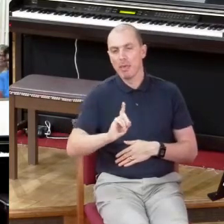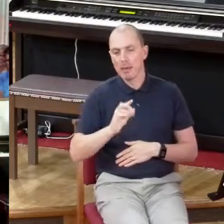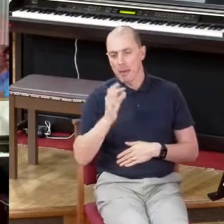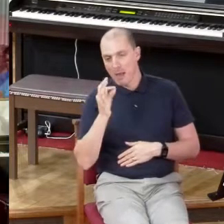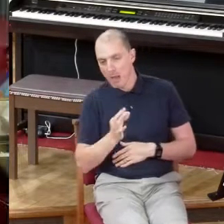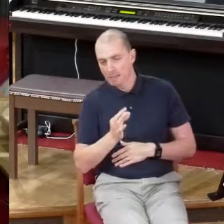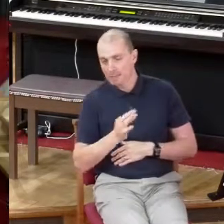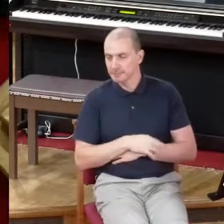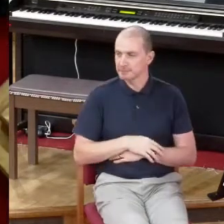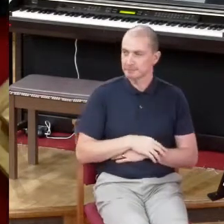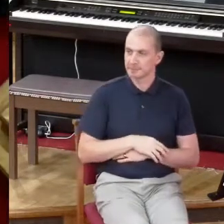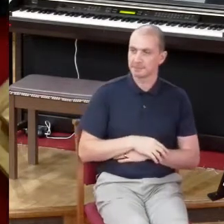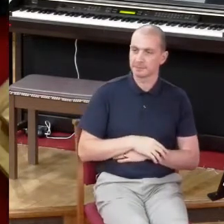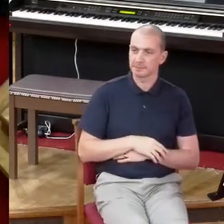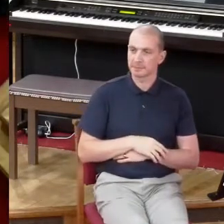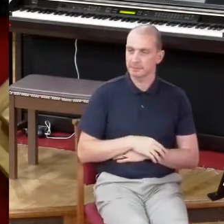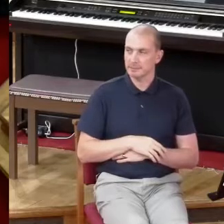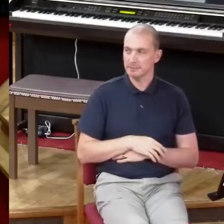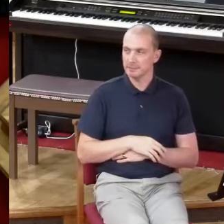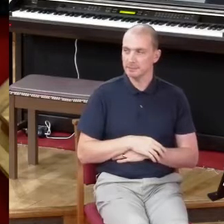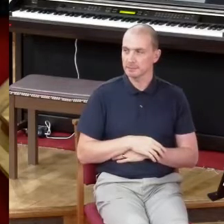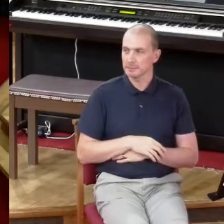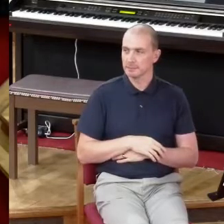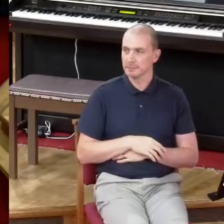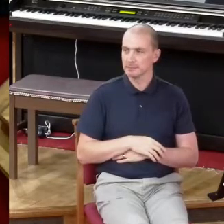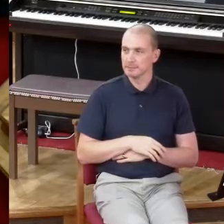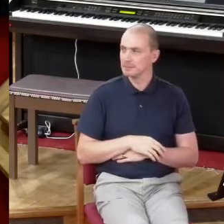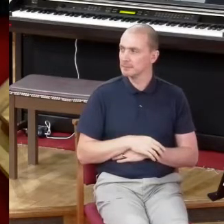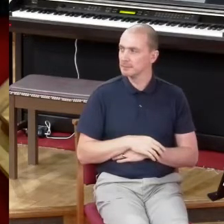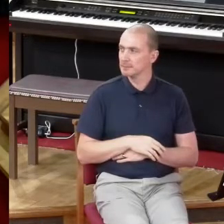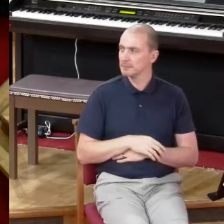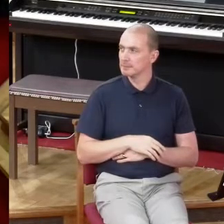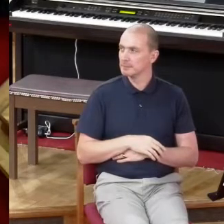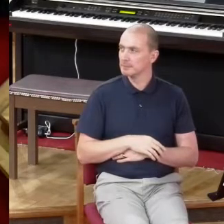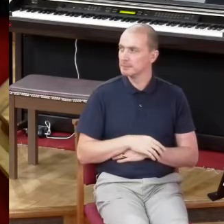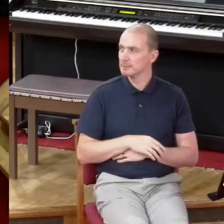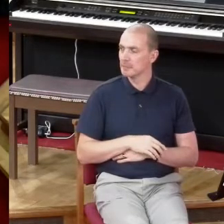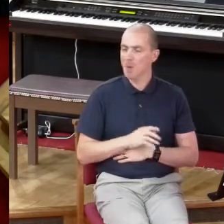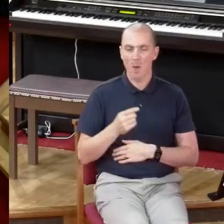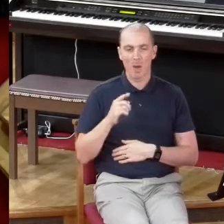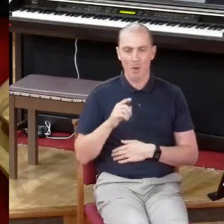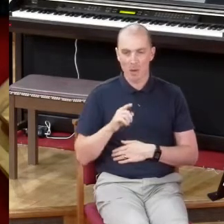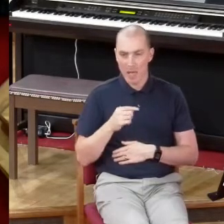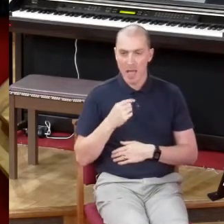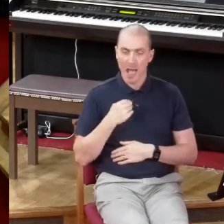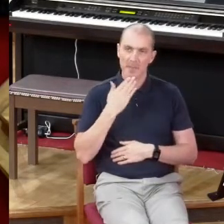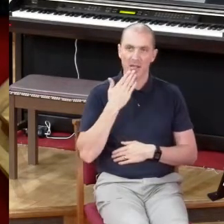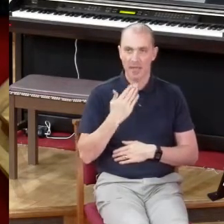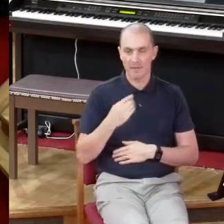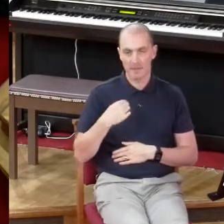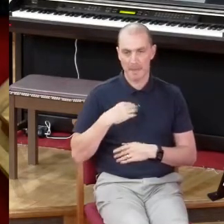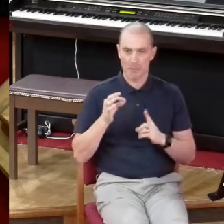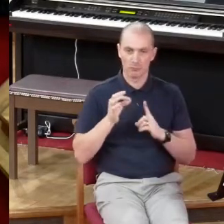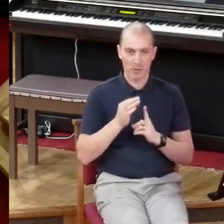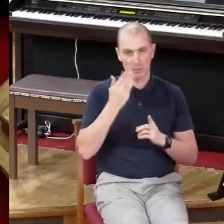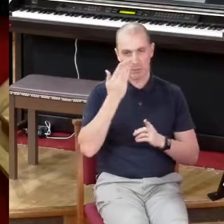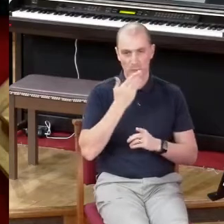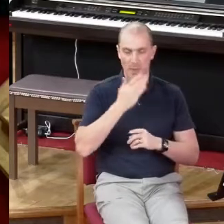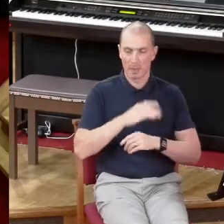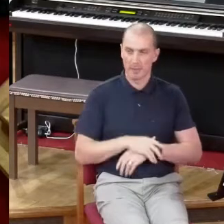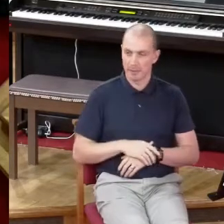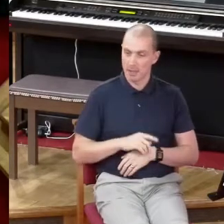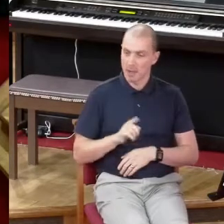What were you thanking God for? Lidwell Primary School. You were thanking God for your primary school? That's good. Glad to hear that, yeah?